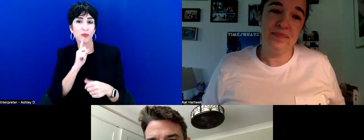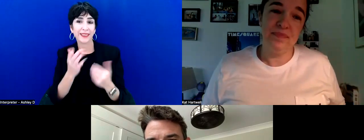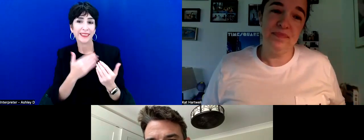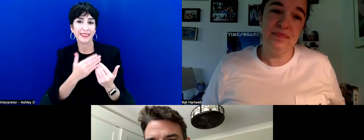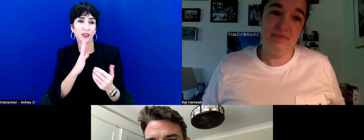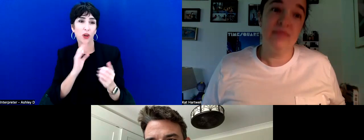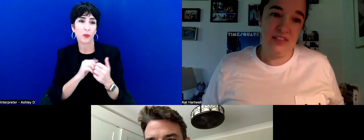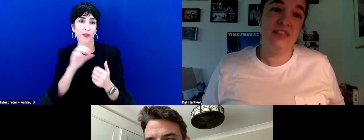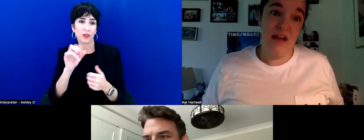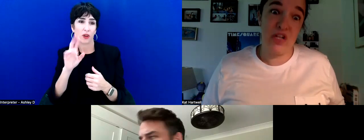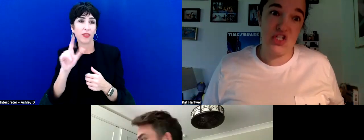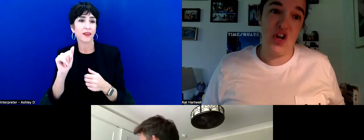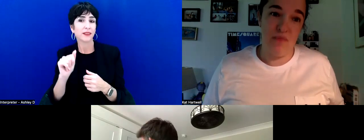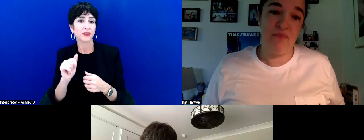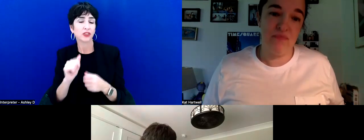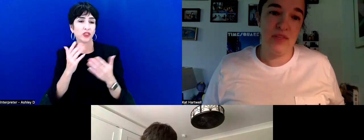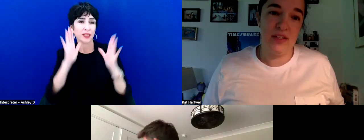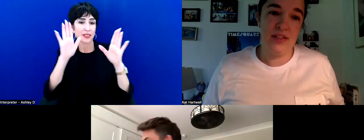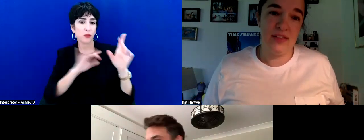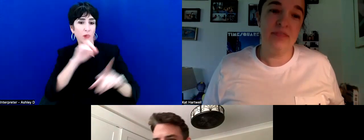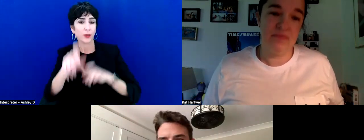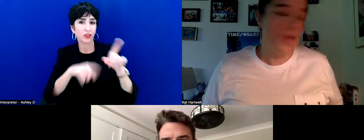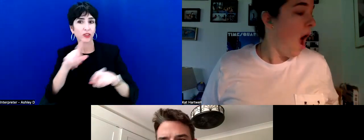and she had some great questions.